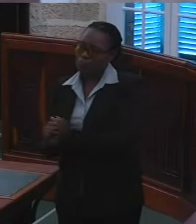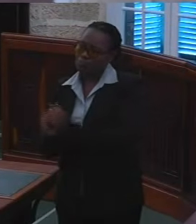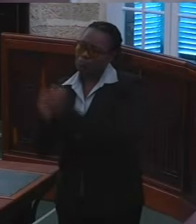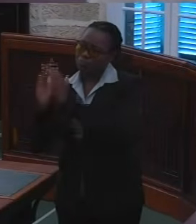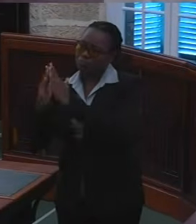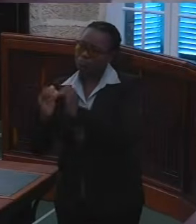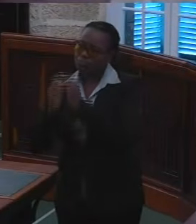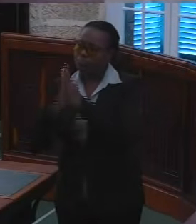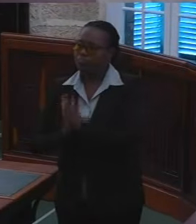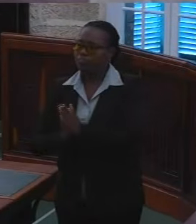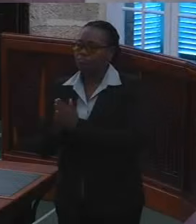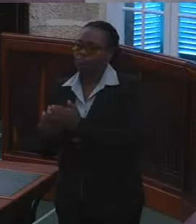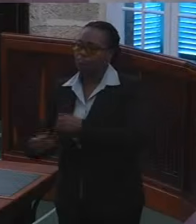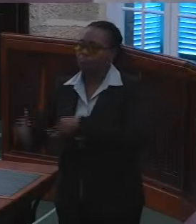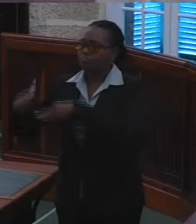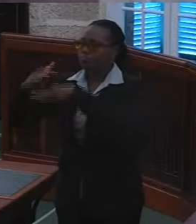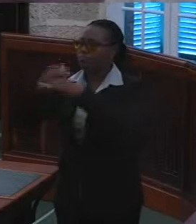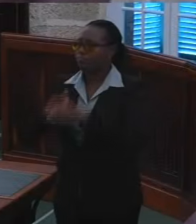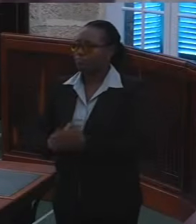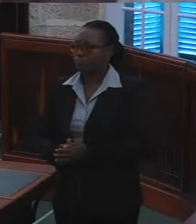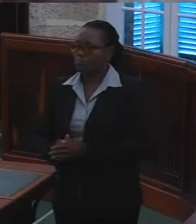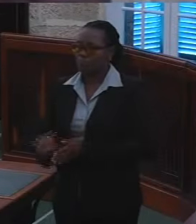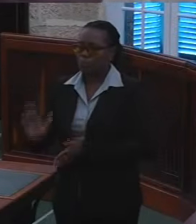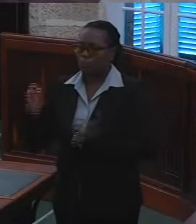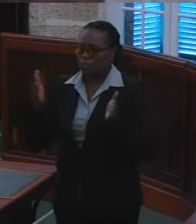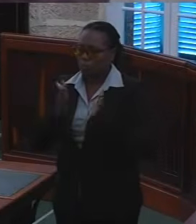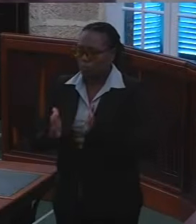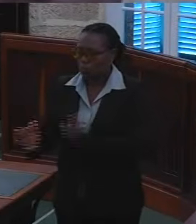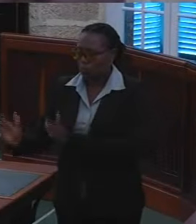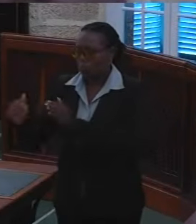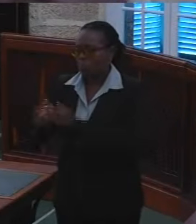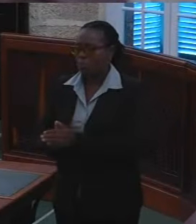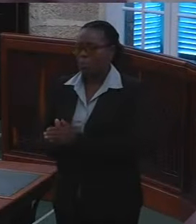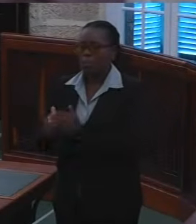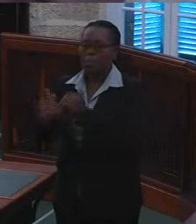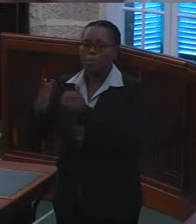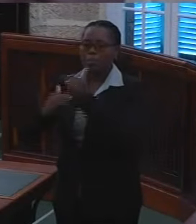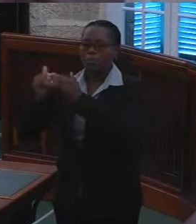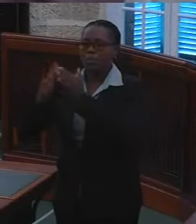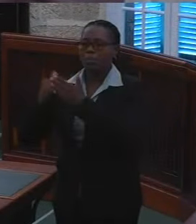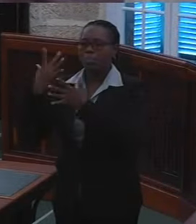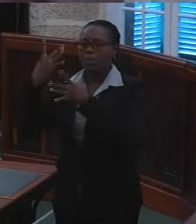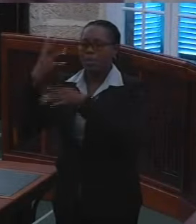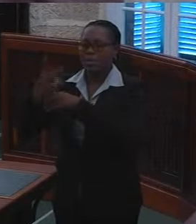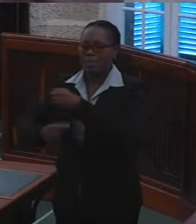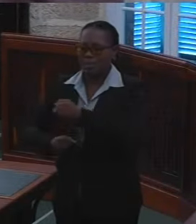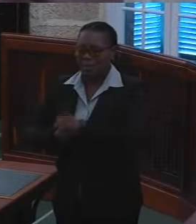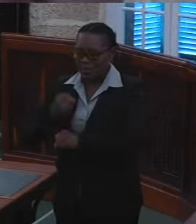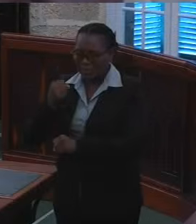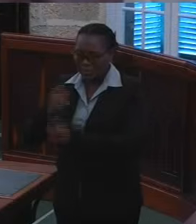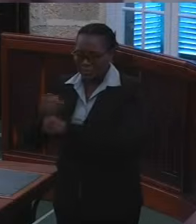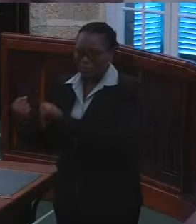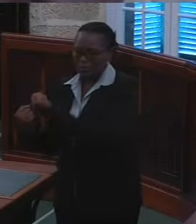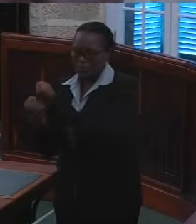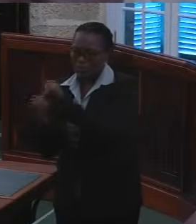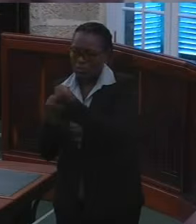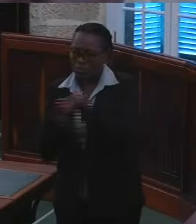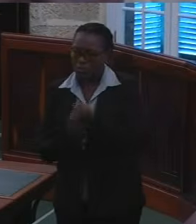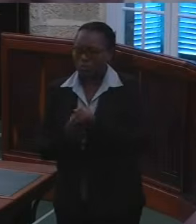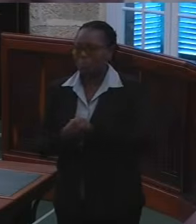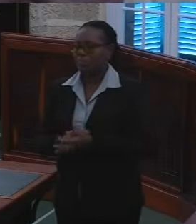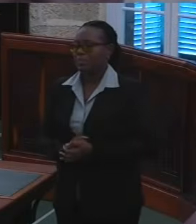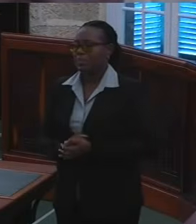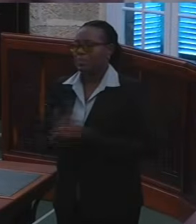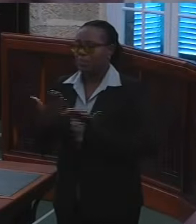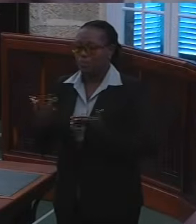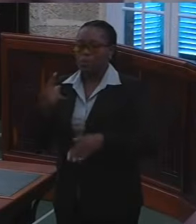of the conversation. The place that they would have built over the years. And we are going to ensure that this